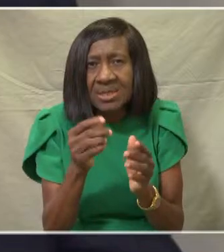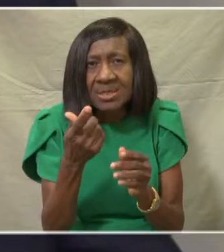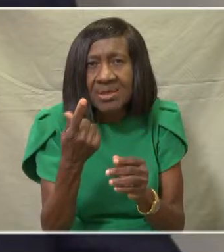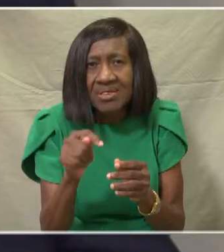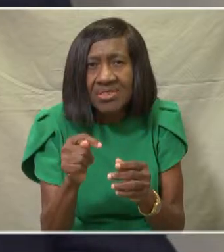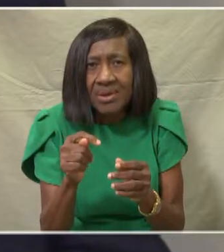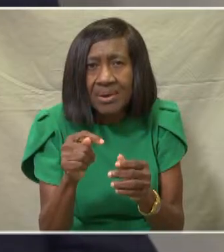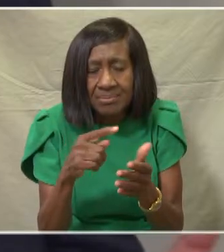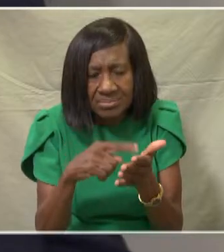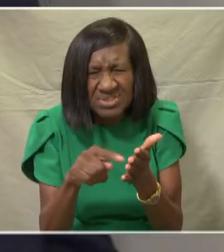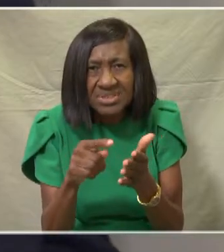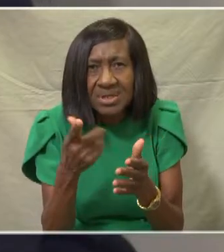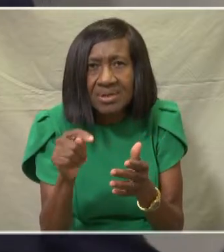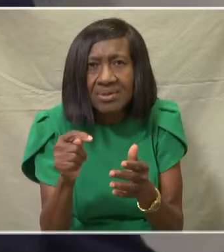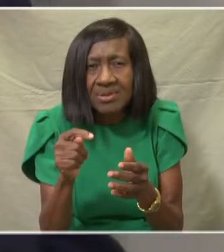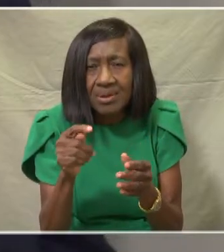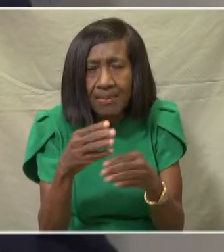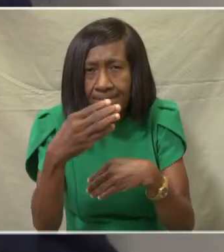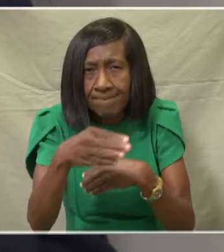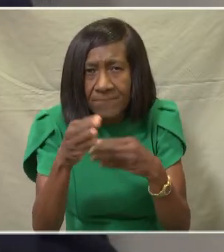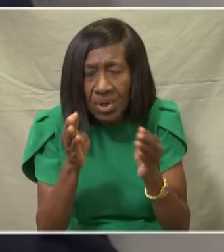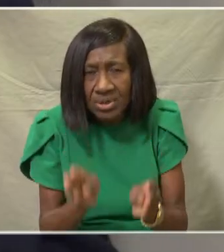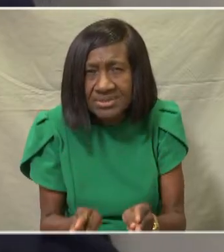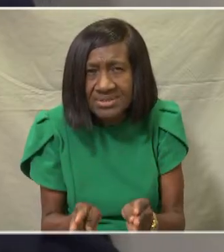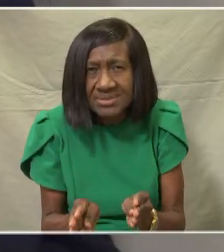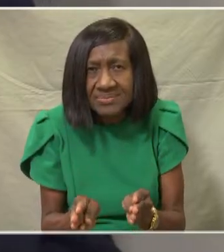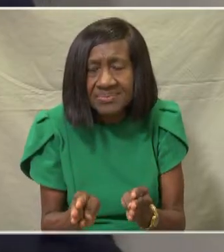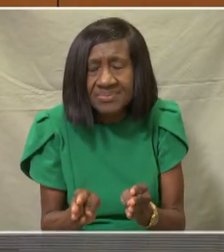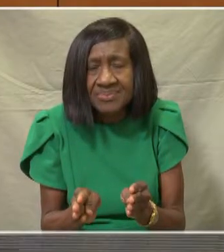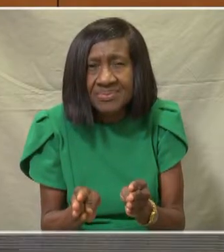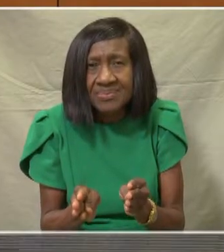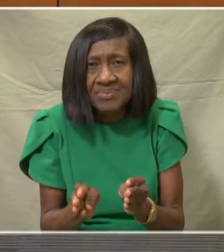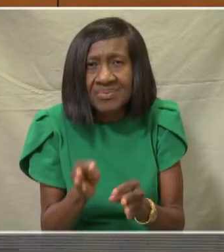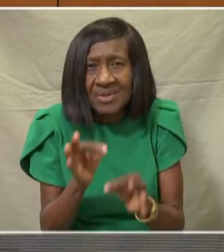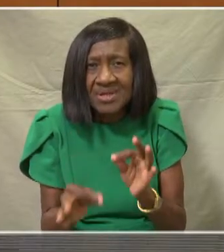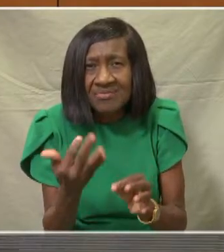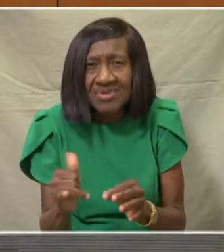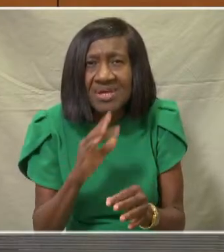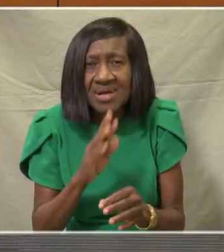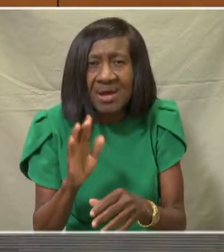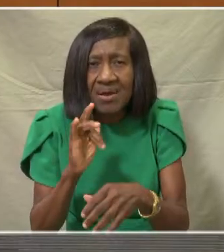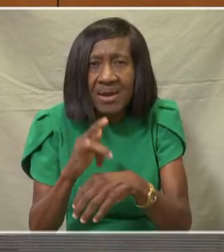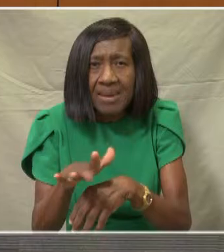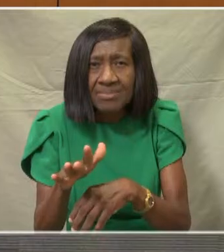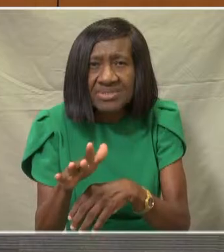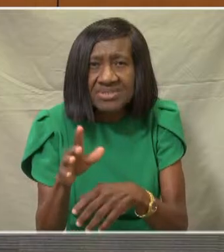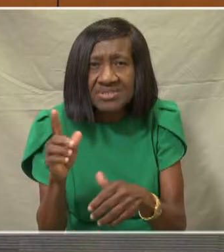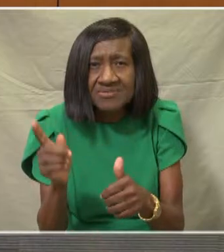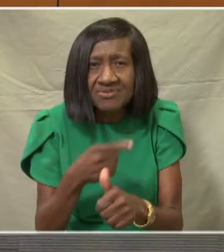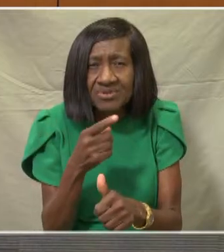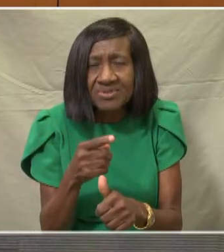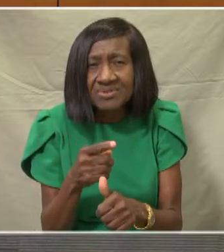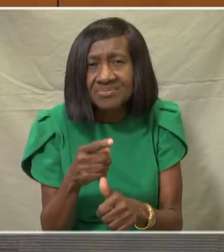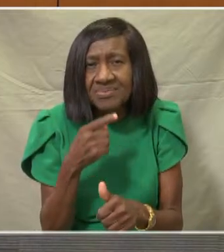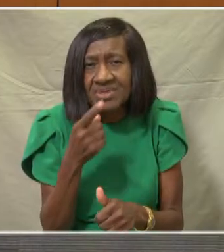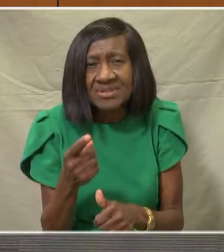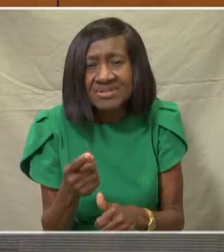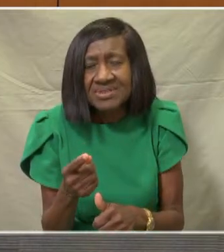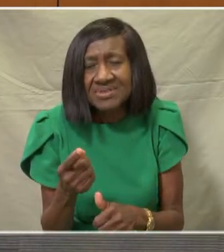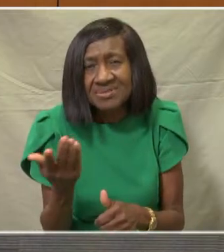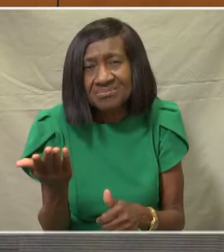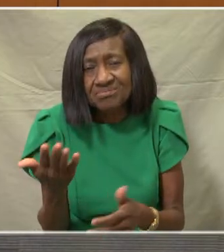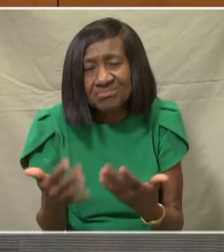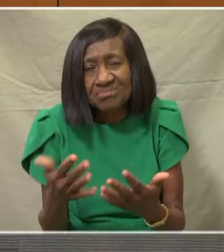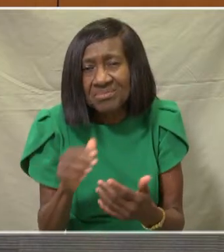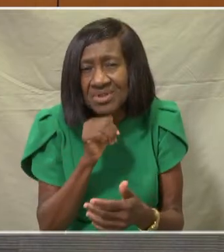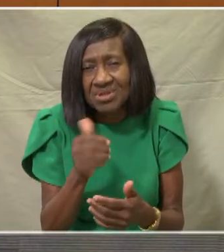through the actual election boxes. Do you want to talk about that? I'm not sure if we're going to go at 4:30, maybe. I